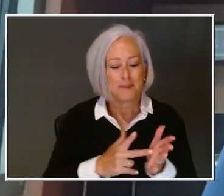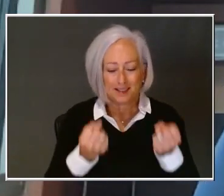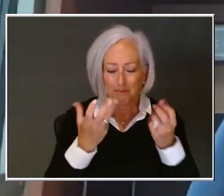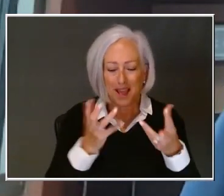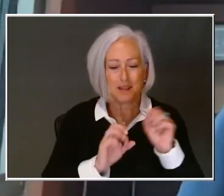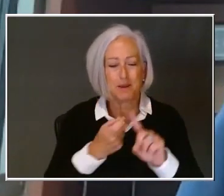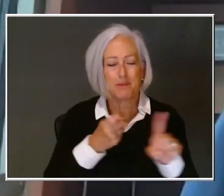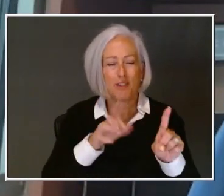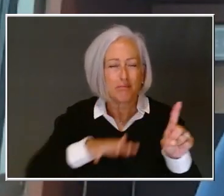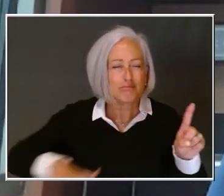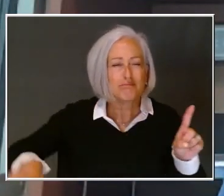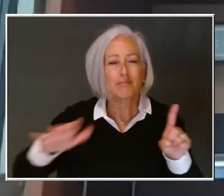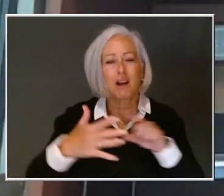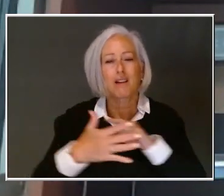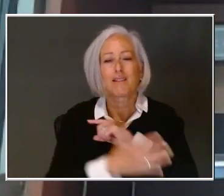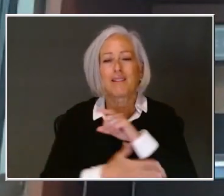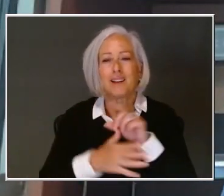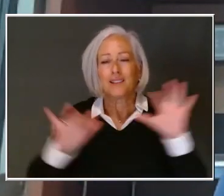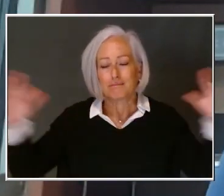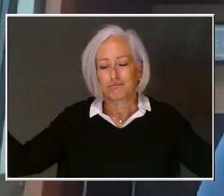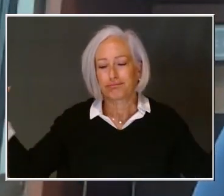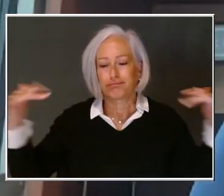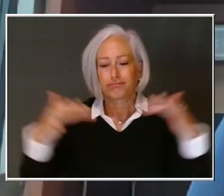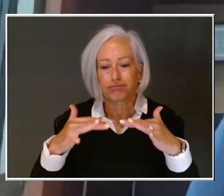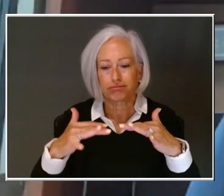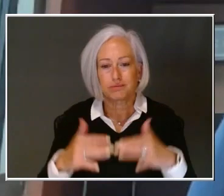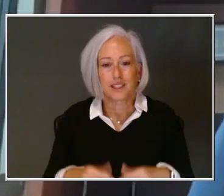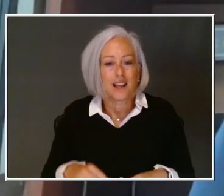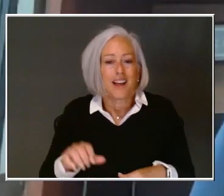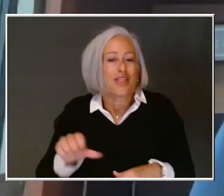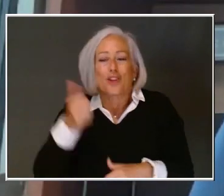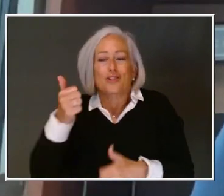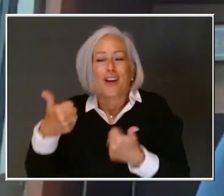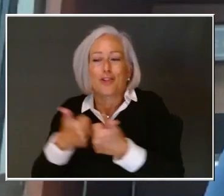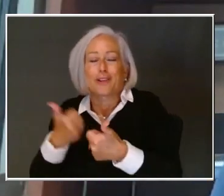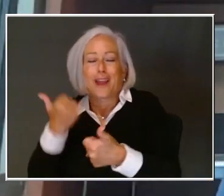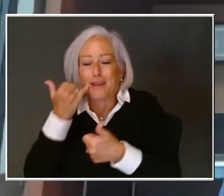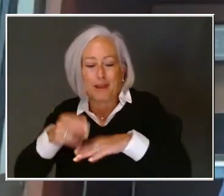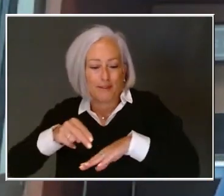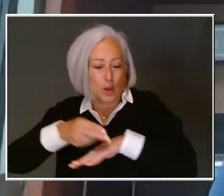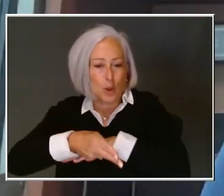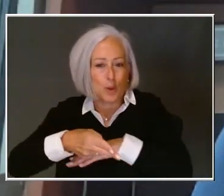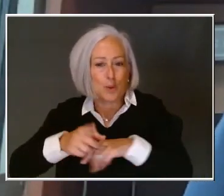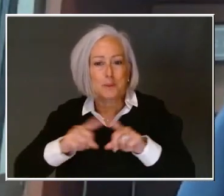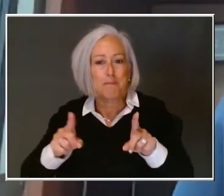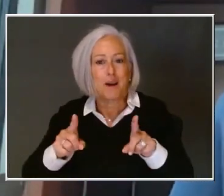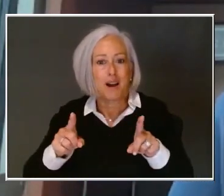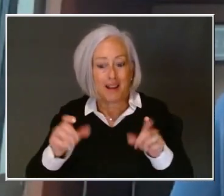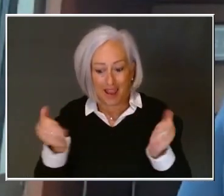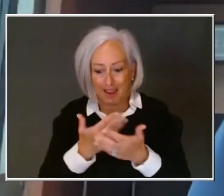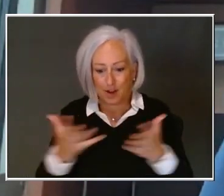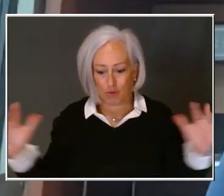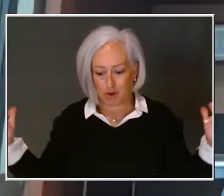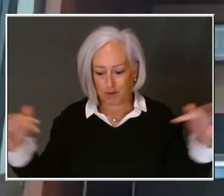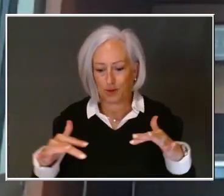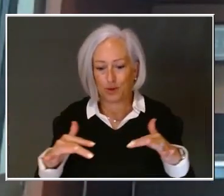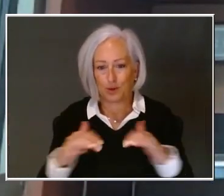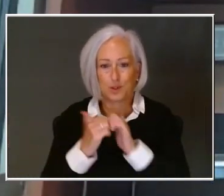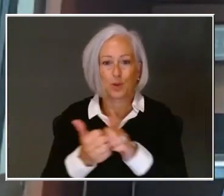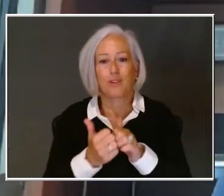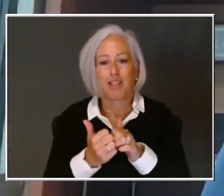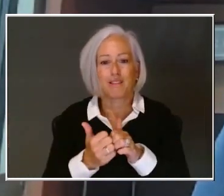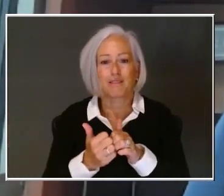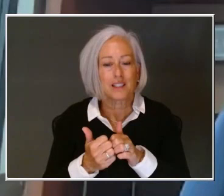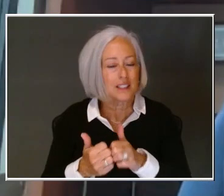another game, even if you lose this. It's not all over, but just having everybody in one place, nobody does this better than Kansas City. I've been to every Big